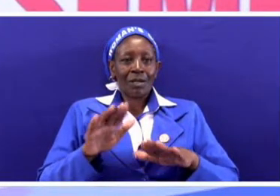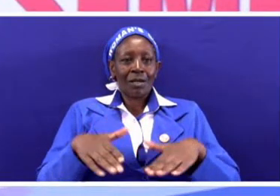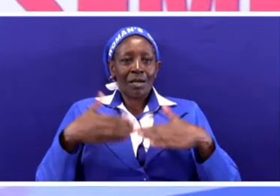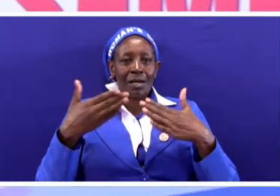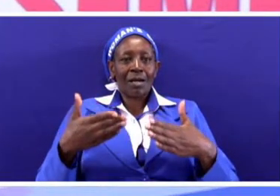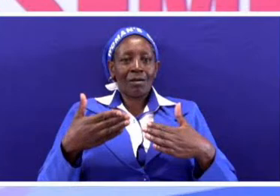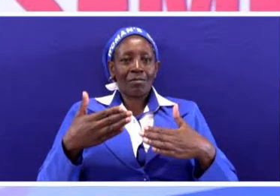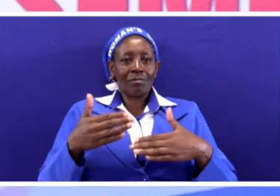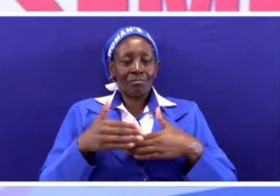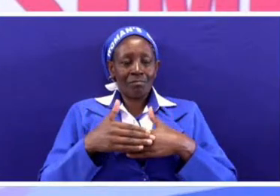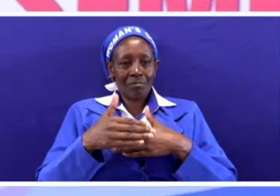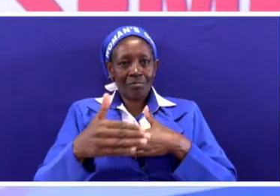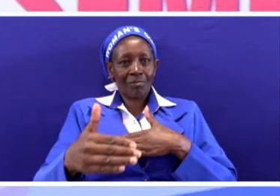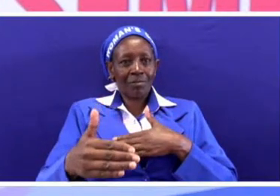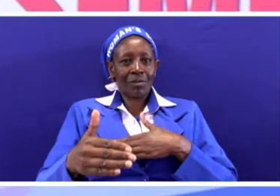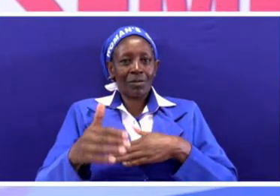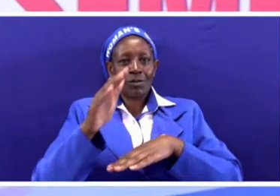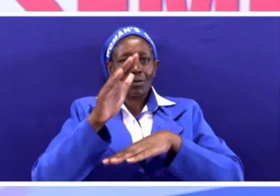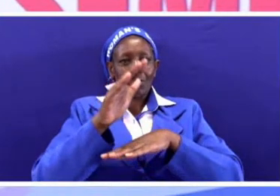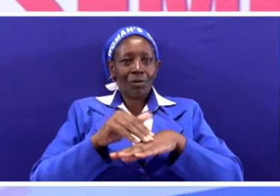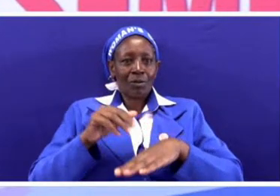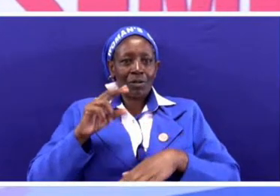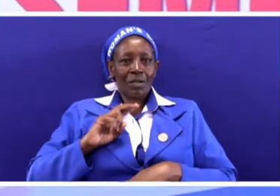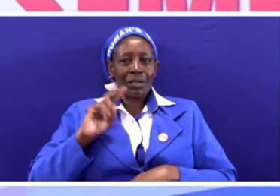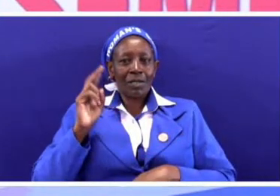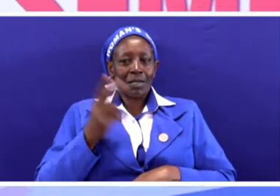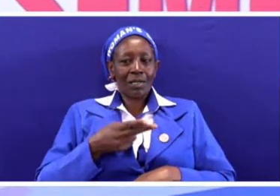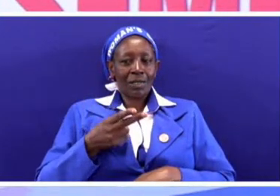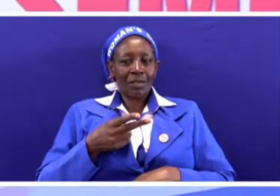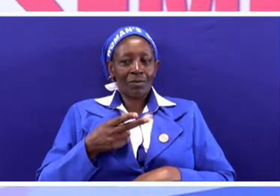It's calling upon us for the personal declaration.